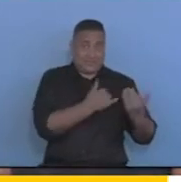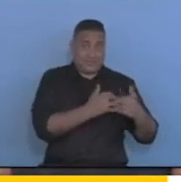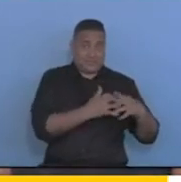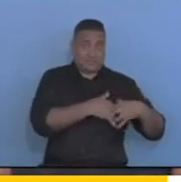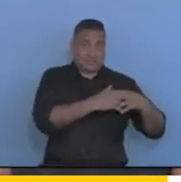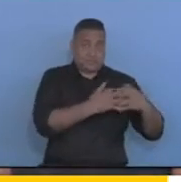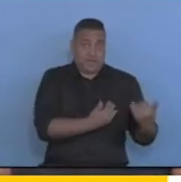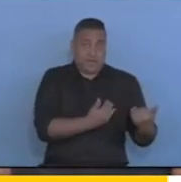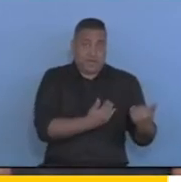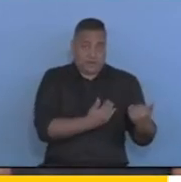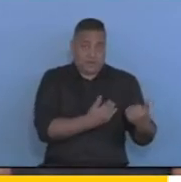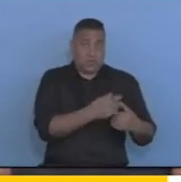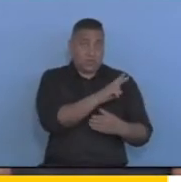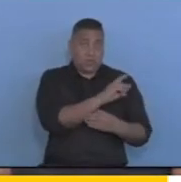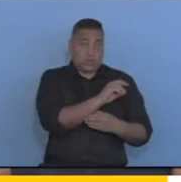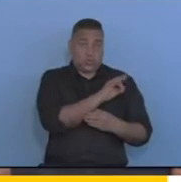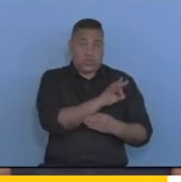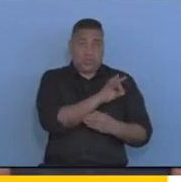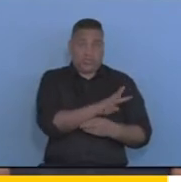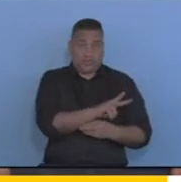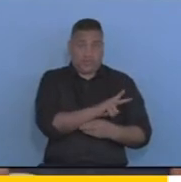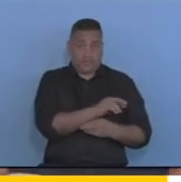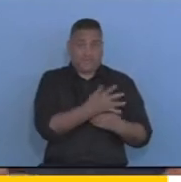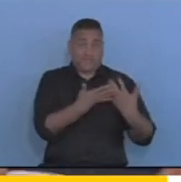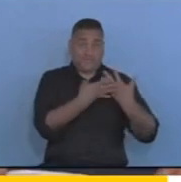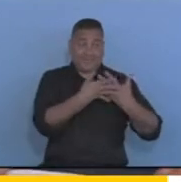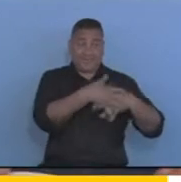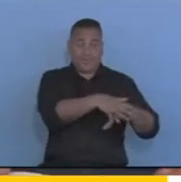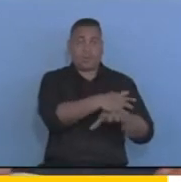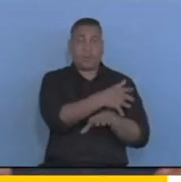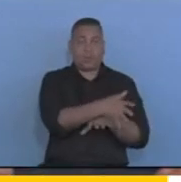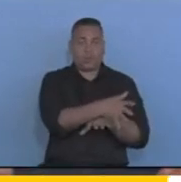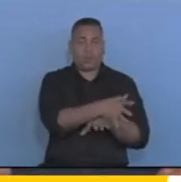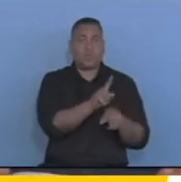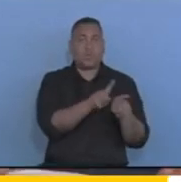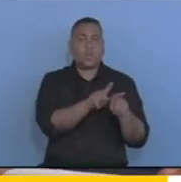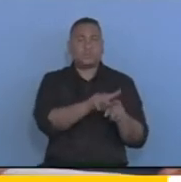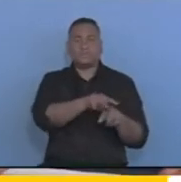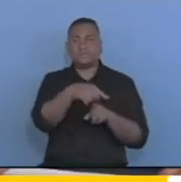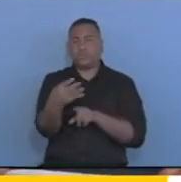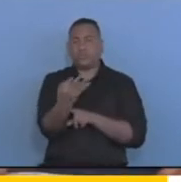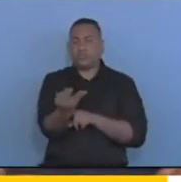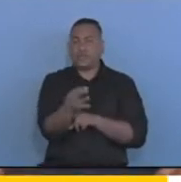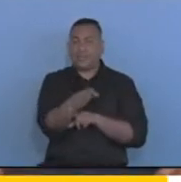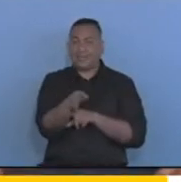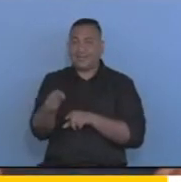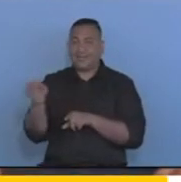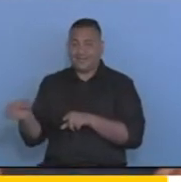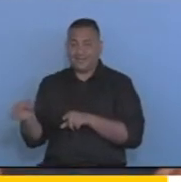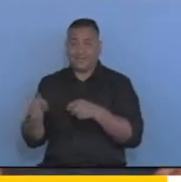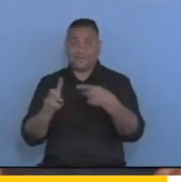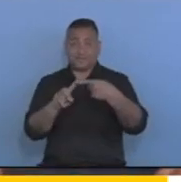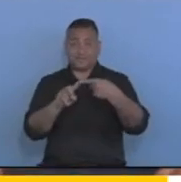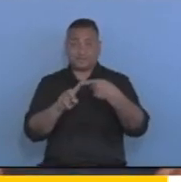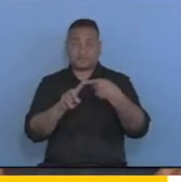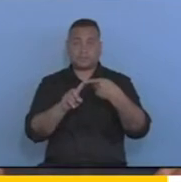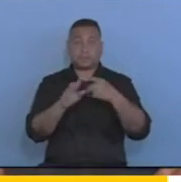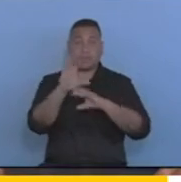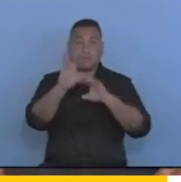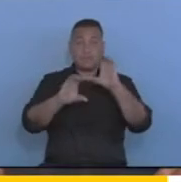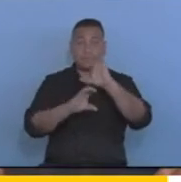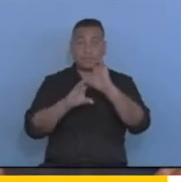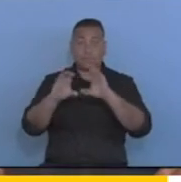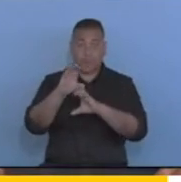will obviously implement the three new trades, which is the bricklaying, carpentry, and